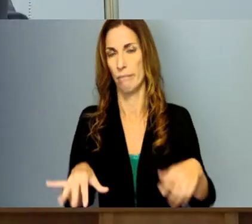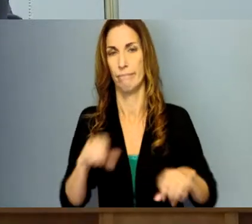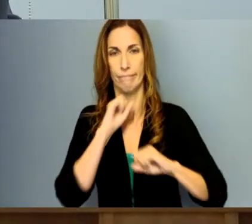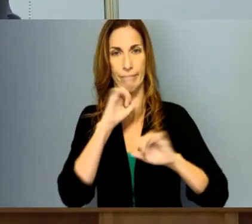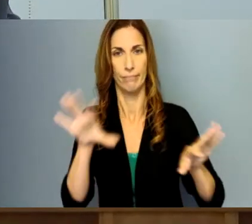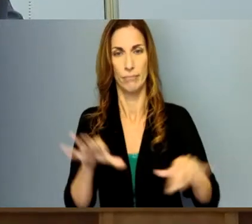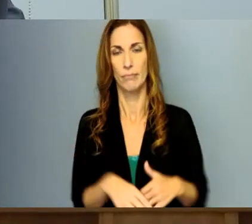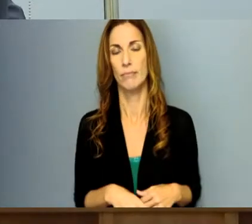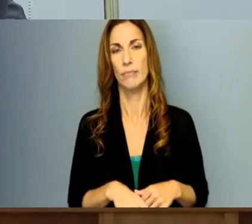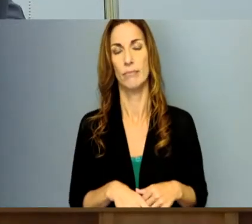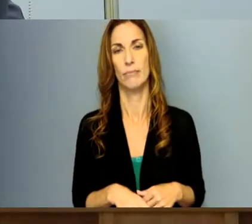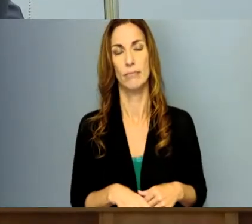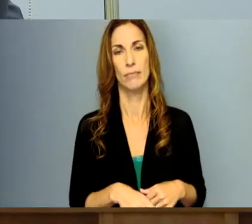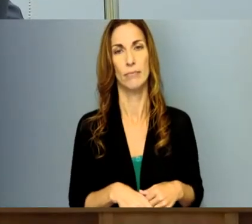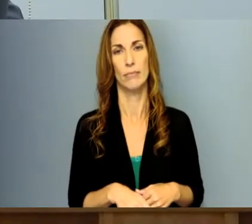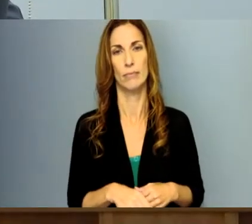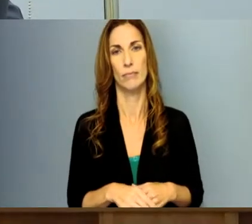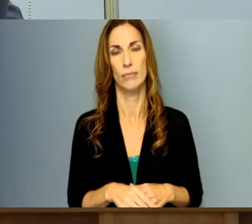Some of those other ones here.